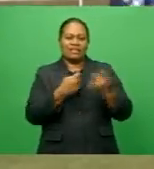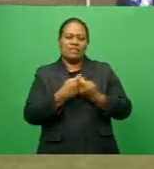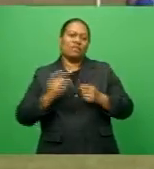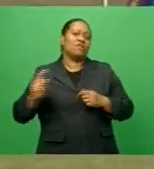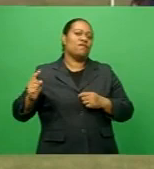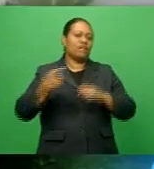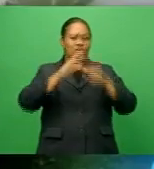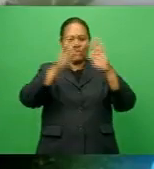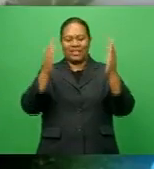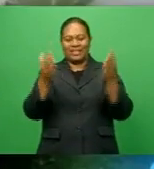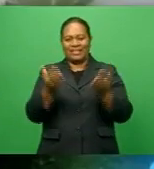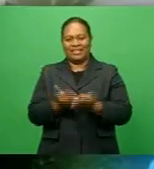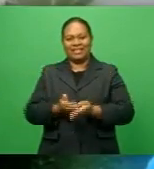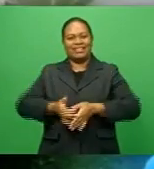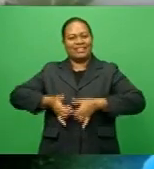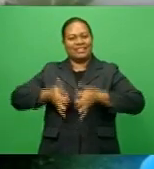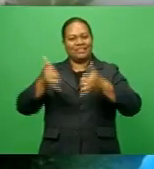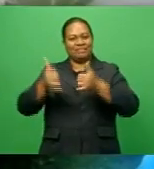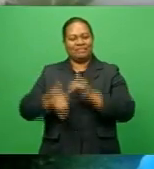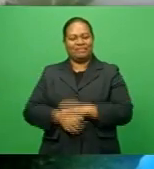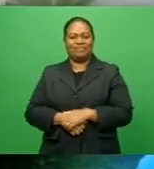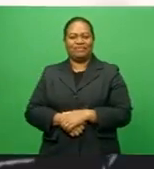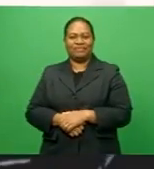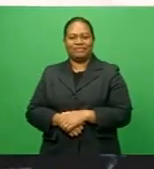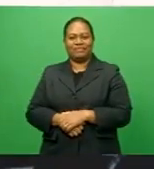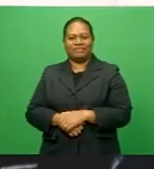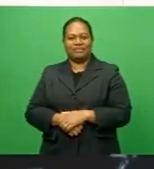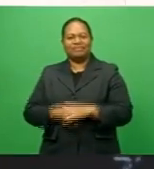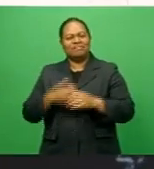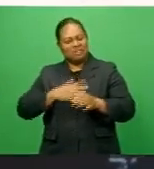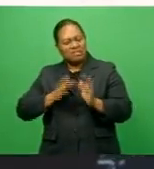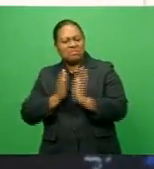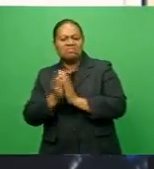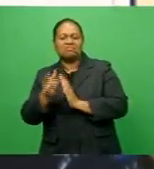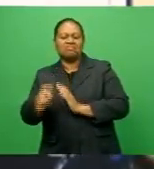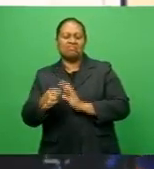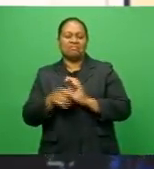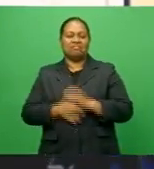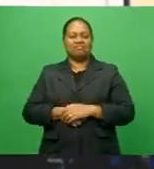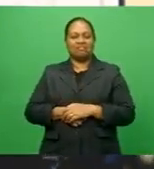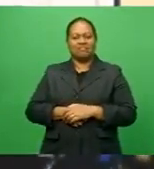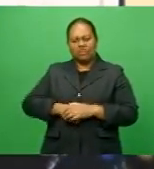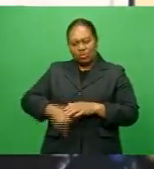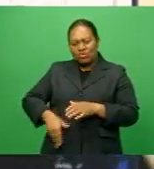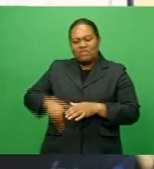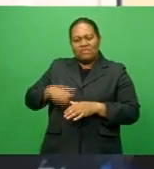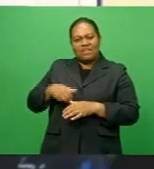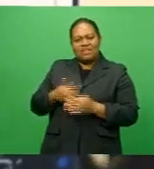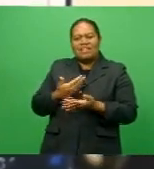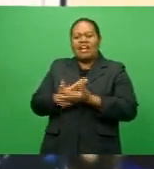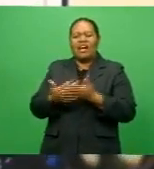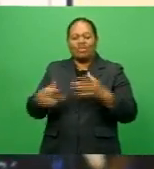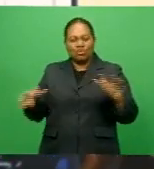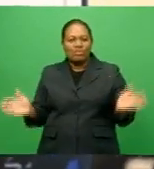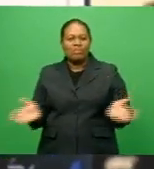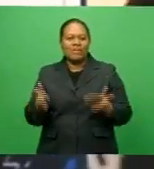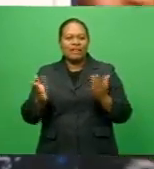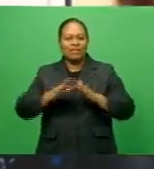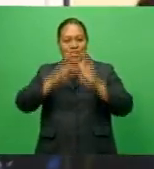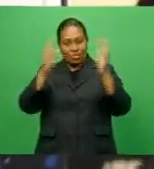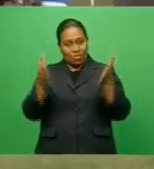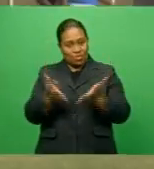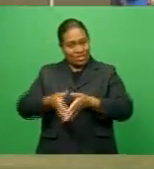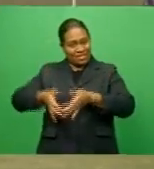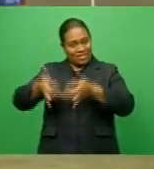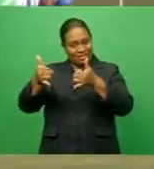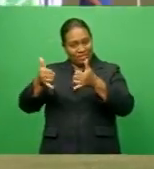World Cup. Just to get out there, get a feel of how it is to play at the World Cup and